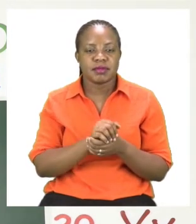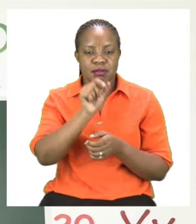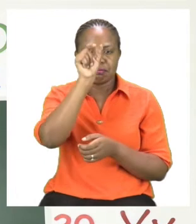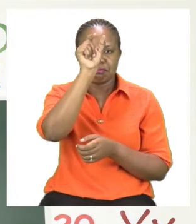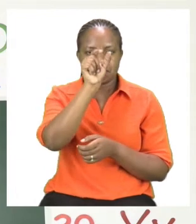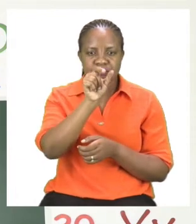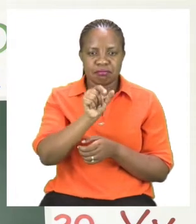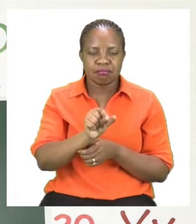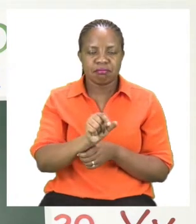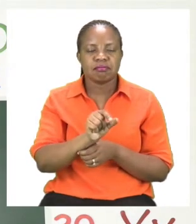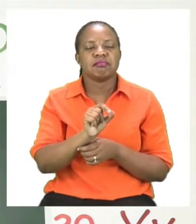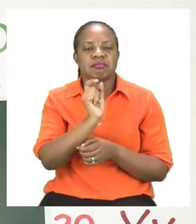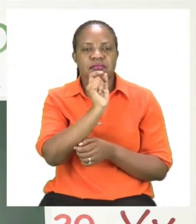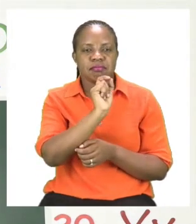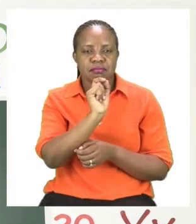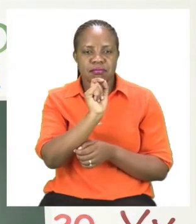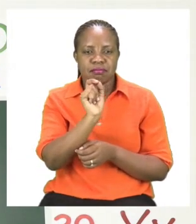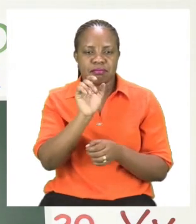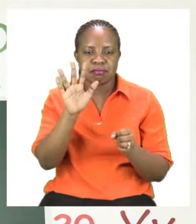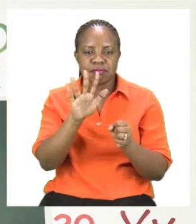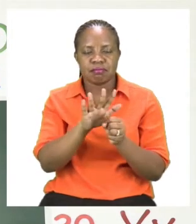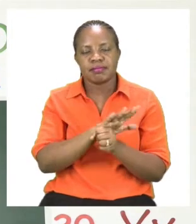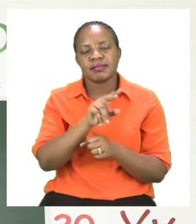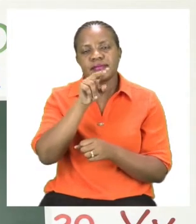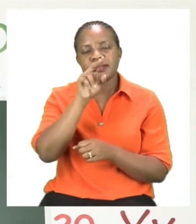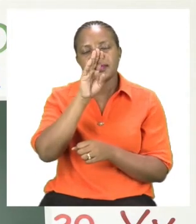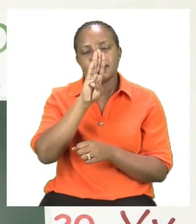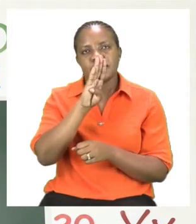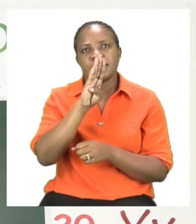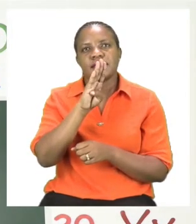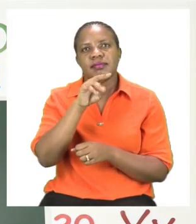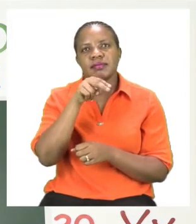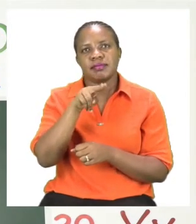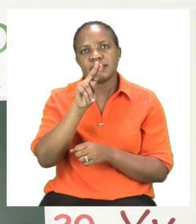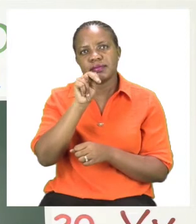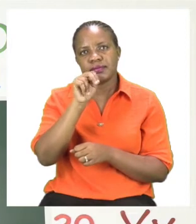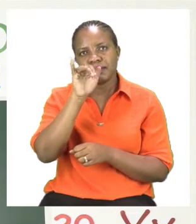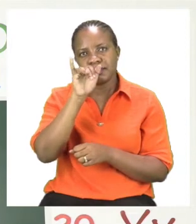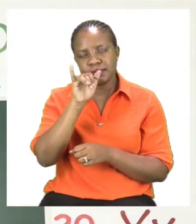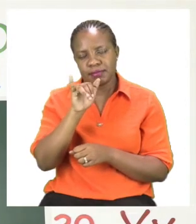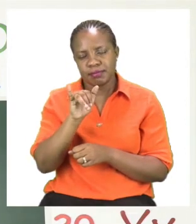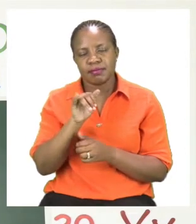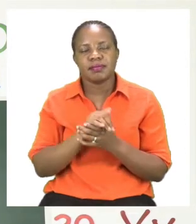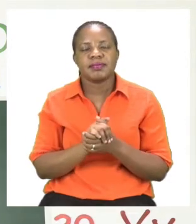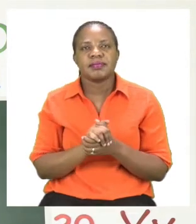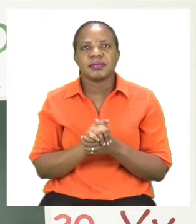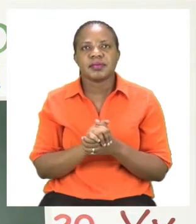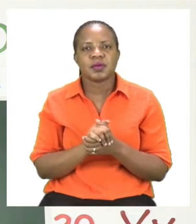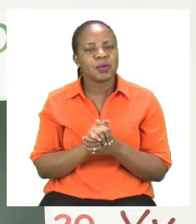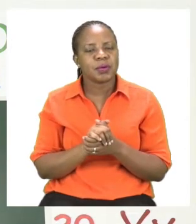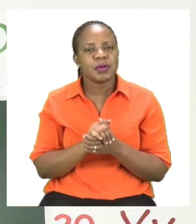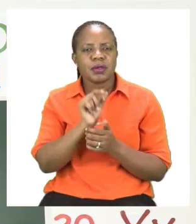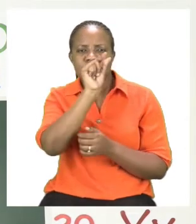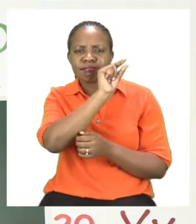word bunny. Now, what makes the crossword so interesting is that we use other letters to make